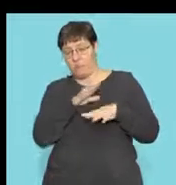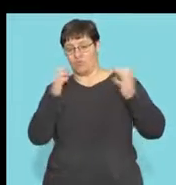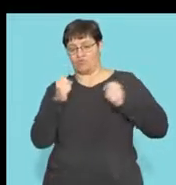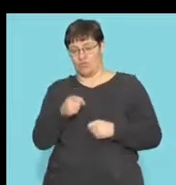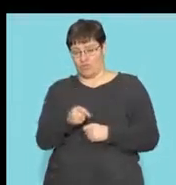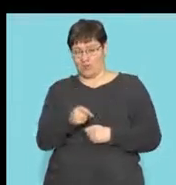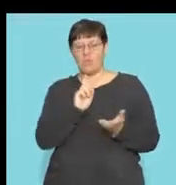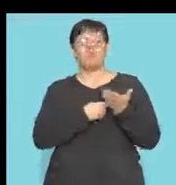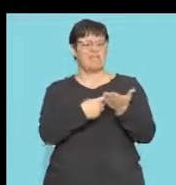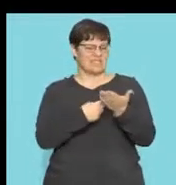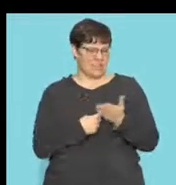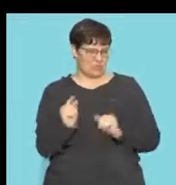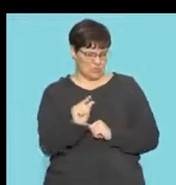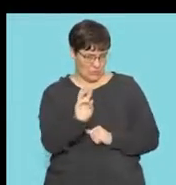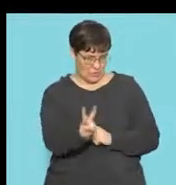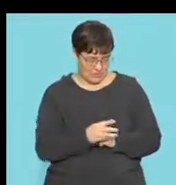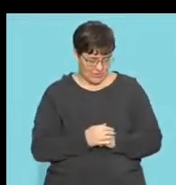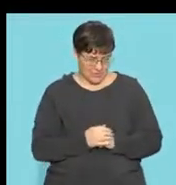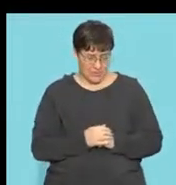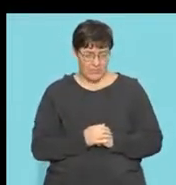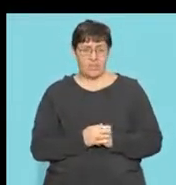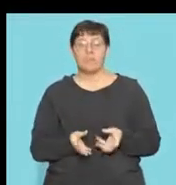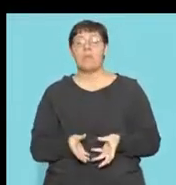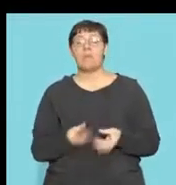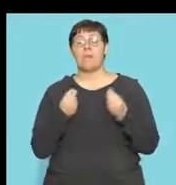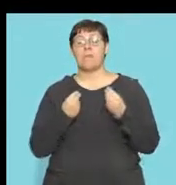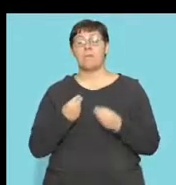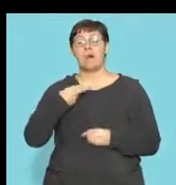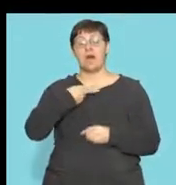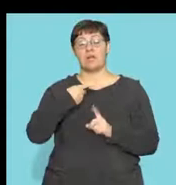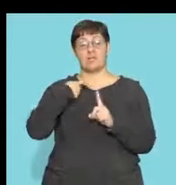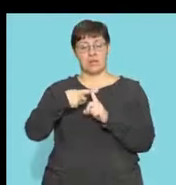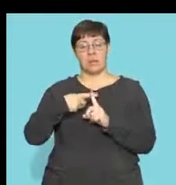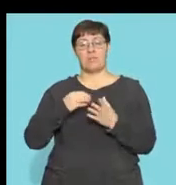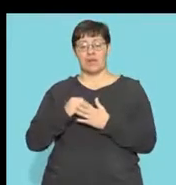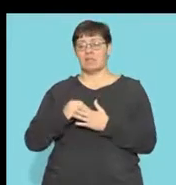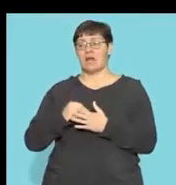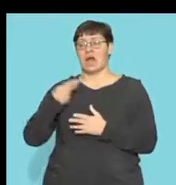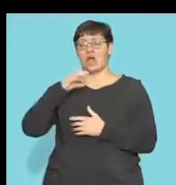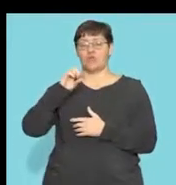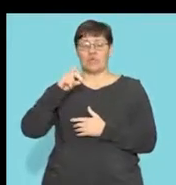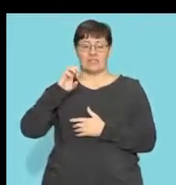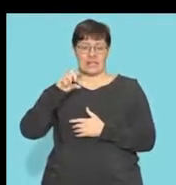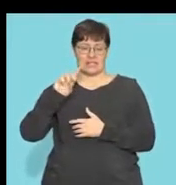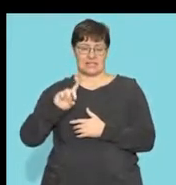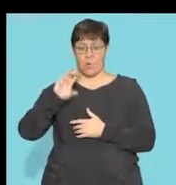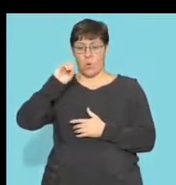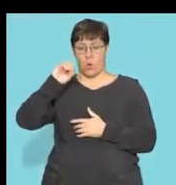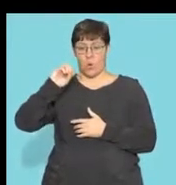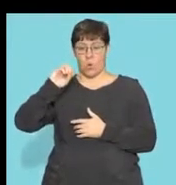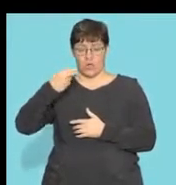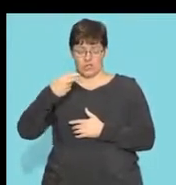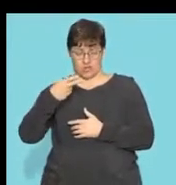and we'll discuss that shortly as well. But it will give me hydrogen gas and some hydroxide ions. So I can take those